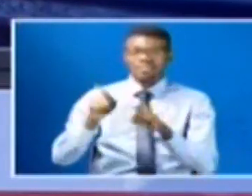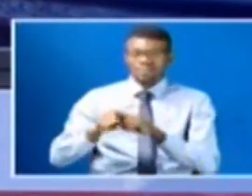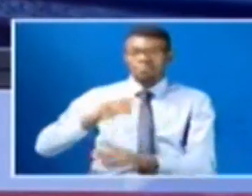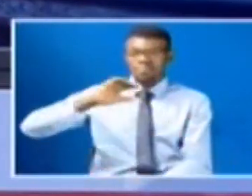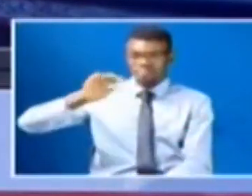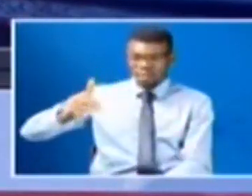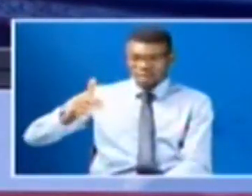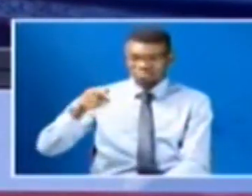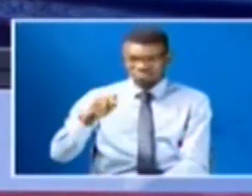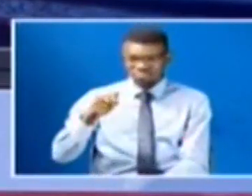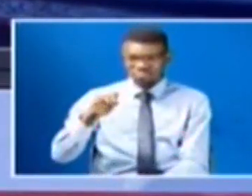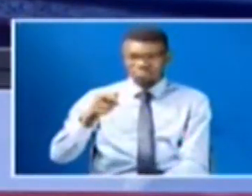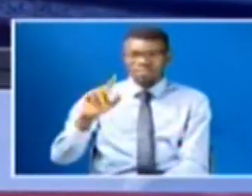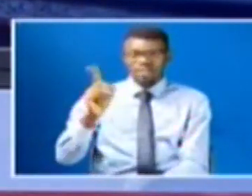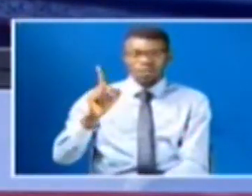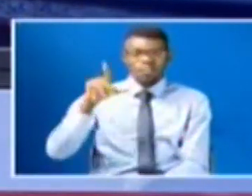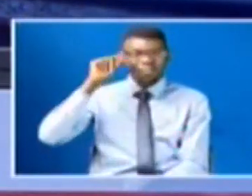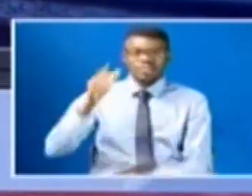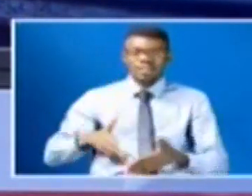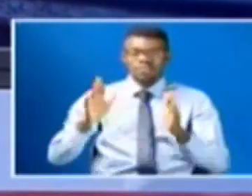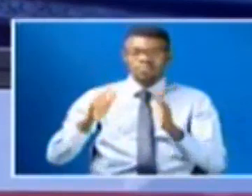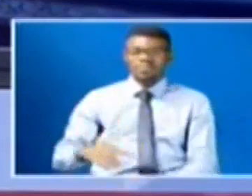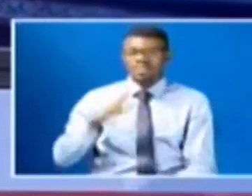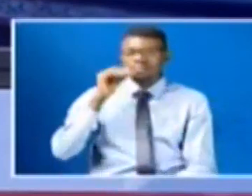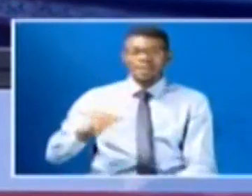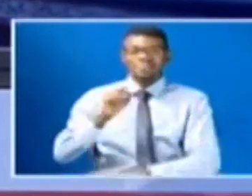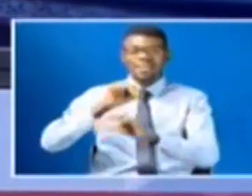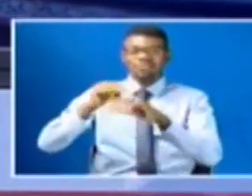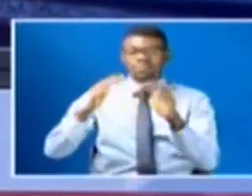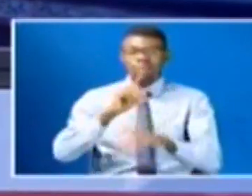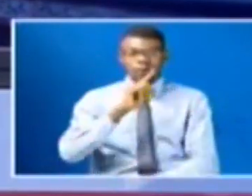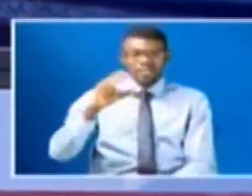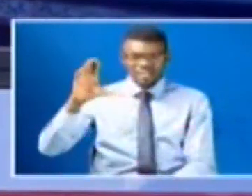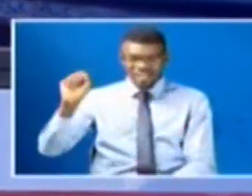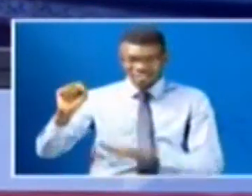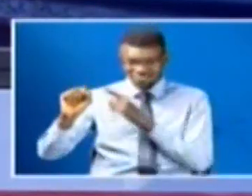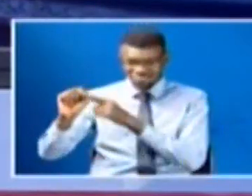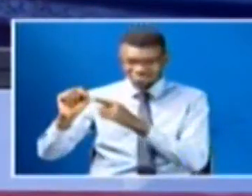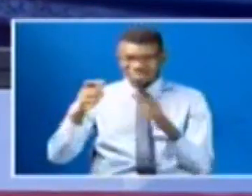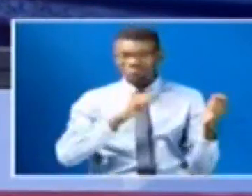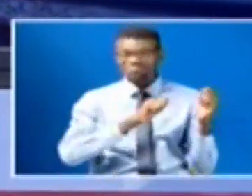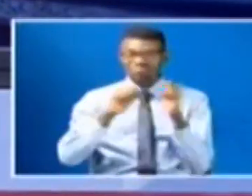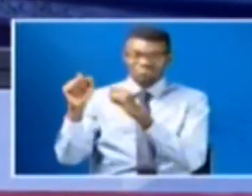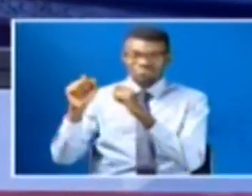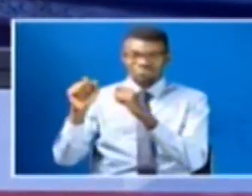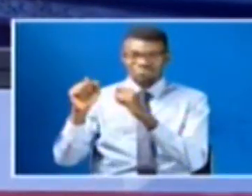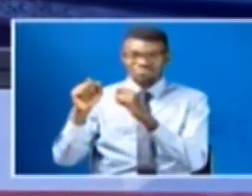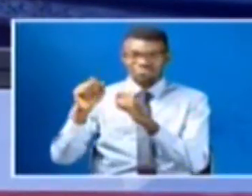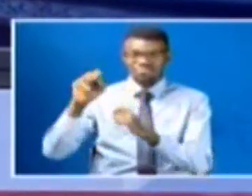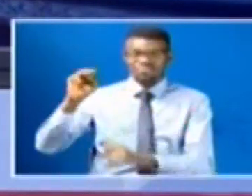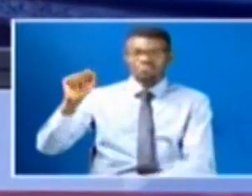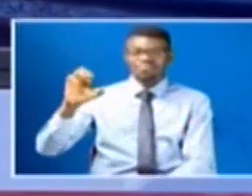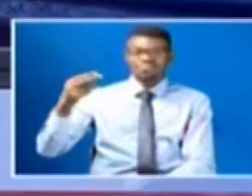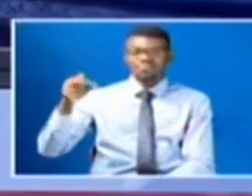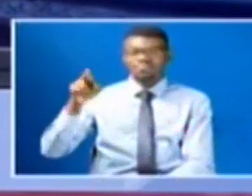highway. Consequently, the Speaker of the National Assembly, Justin Muturi, has directed the CS for Transport, James Macharia, to appear before the Transport